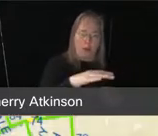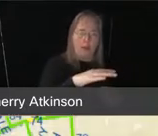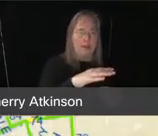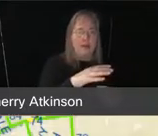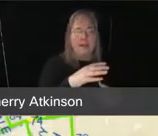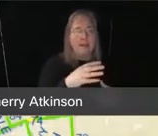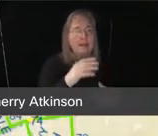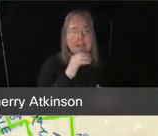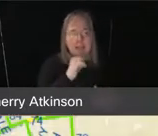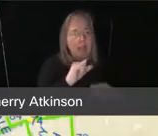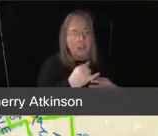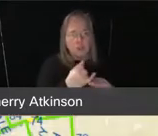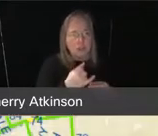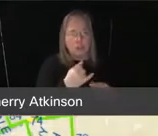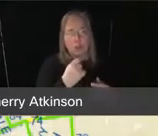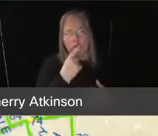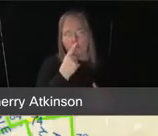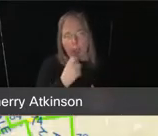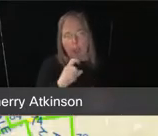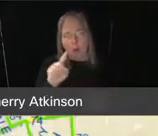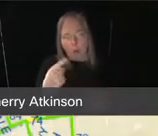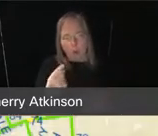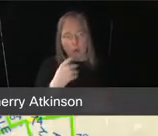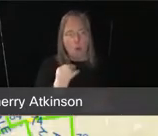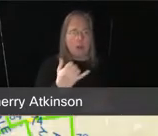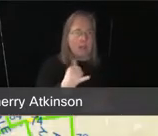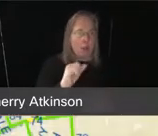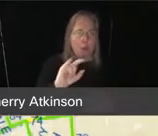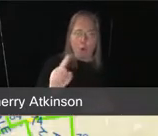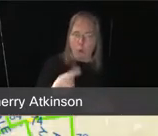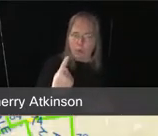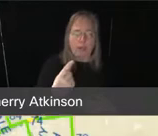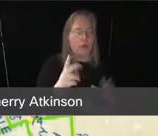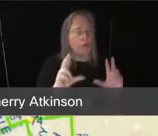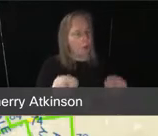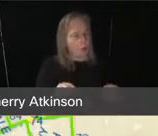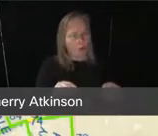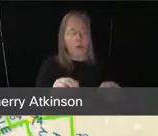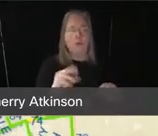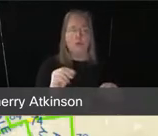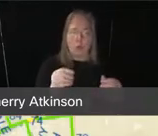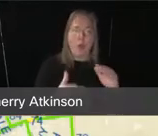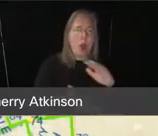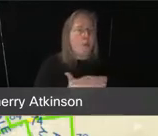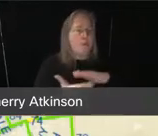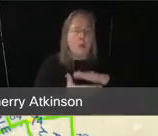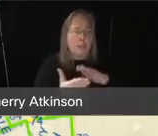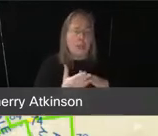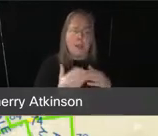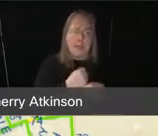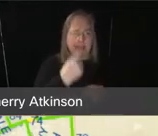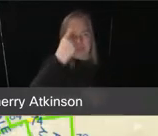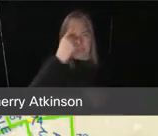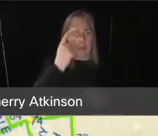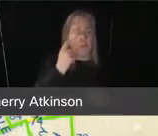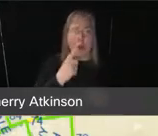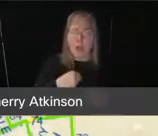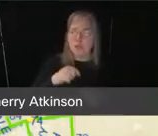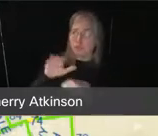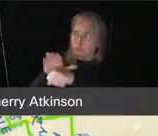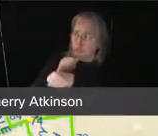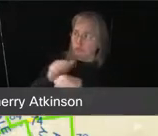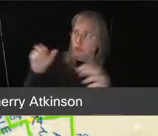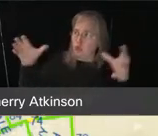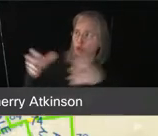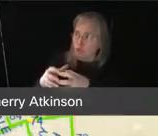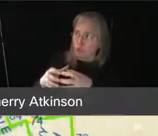portion, only in yellow portion. So operationally, it makes more sense for us to mobilize a crew into that one area, finish